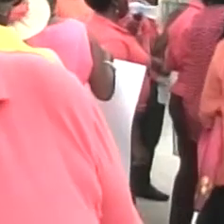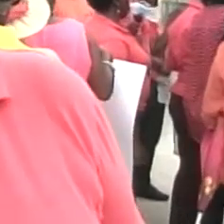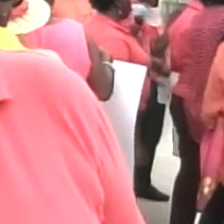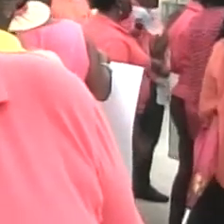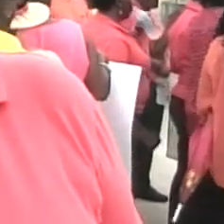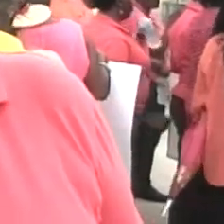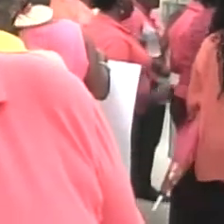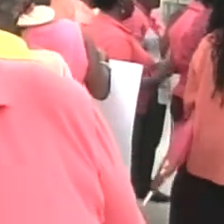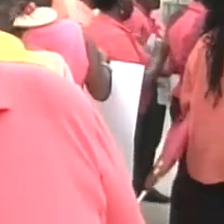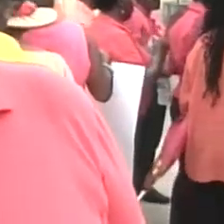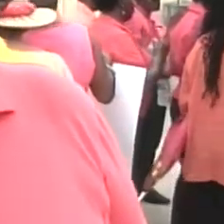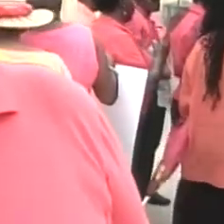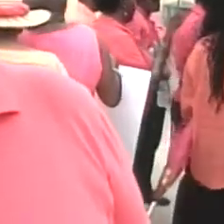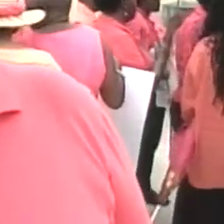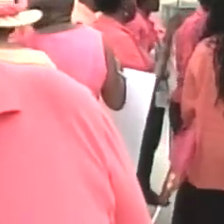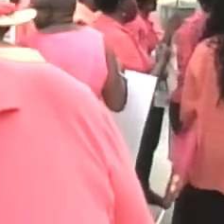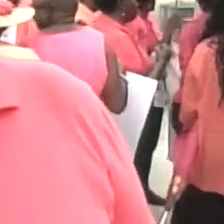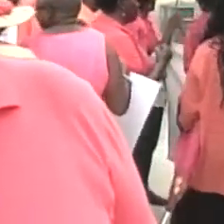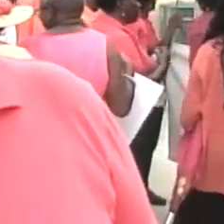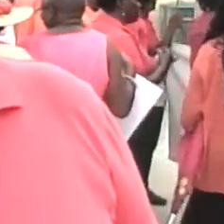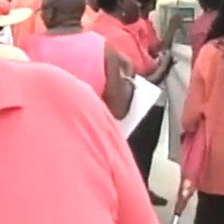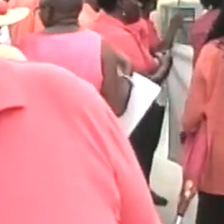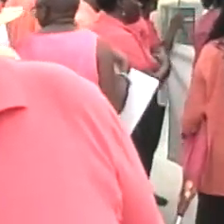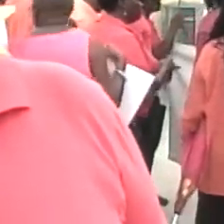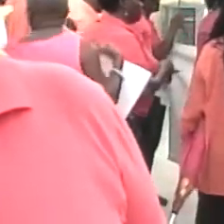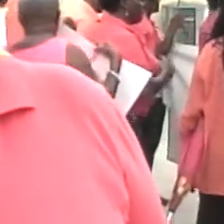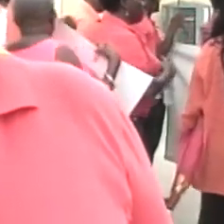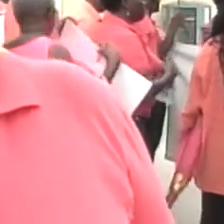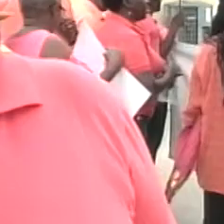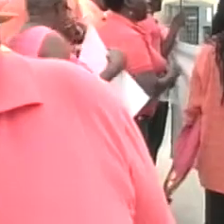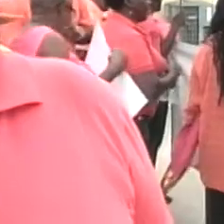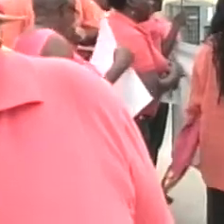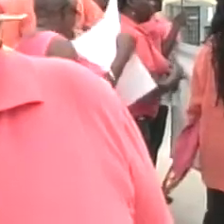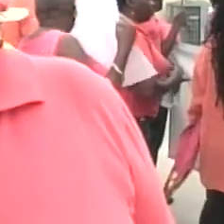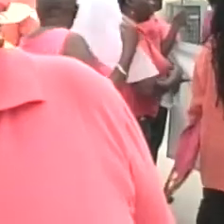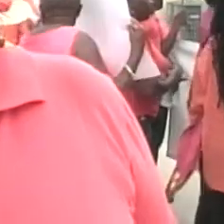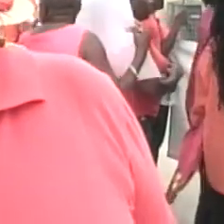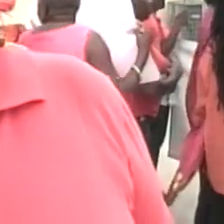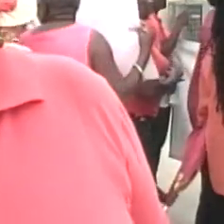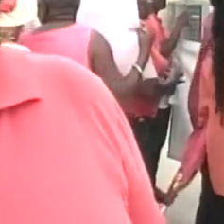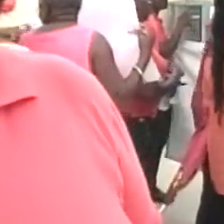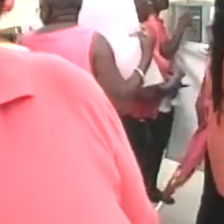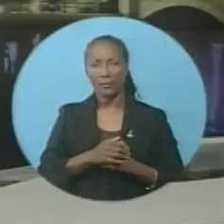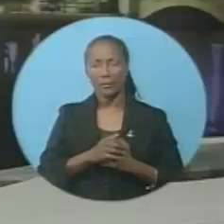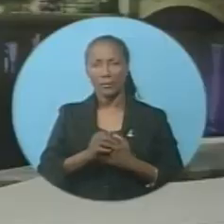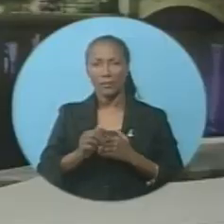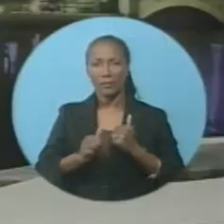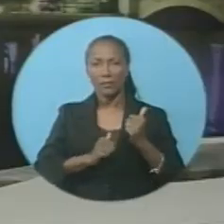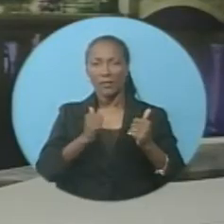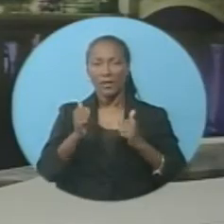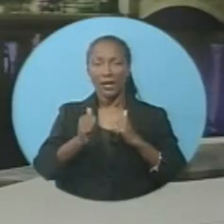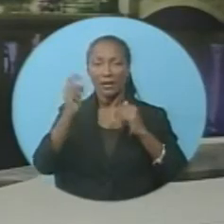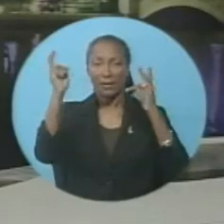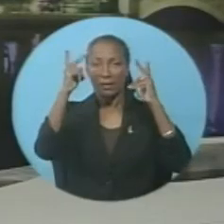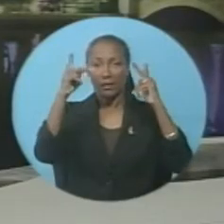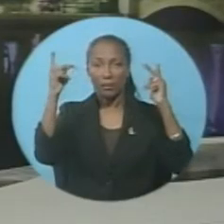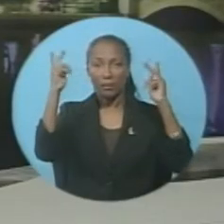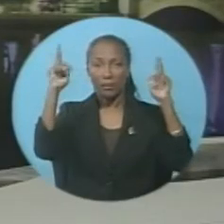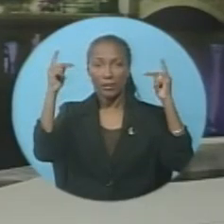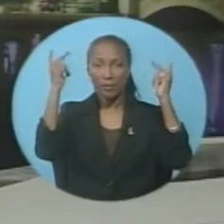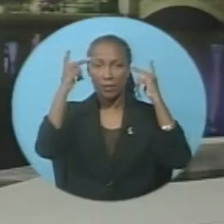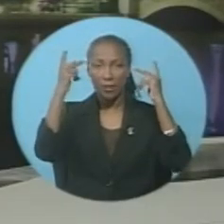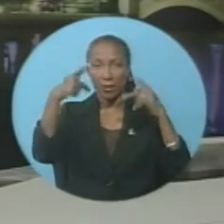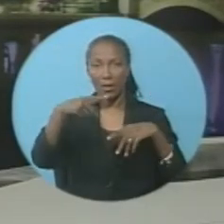entrance into the society as women, as wives, and as mothers. Acting Principal and